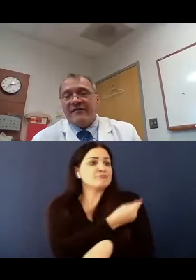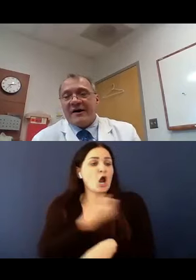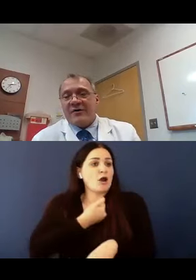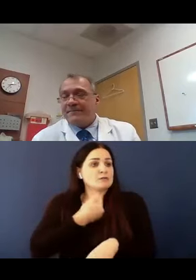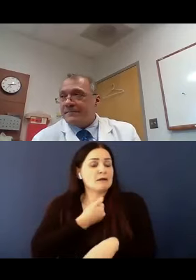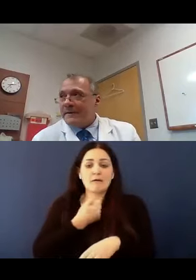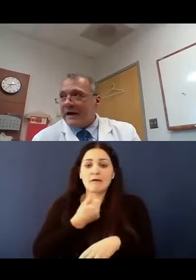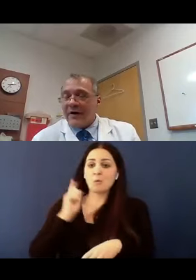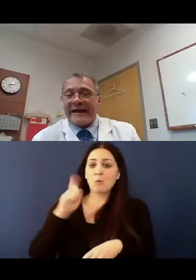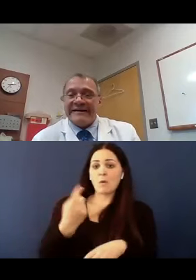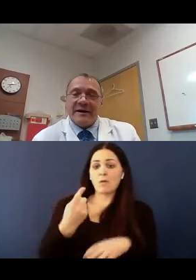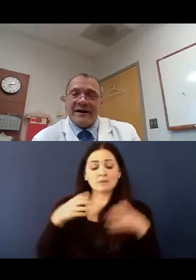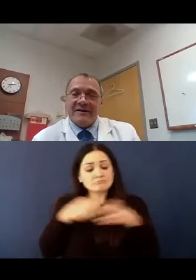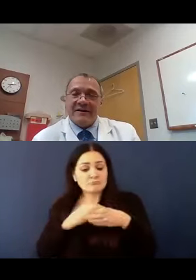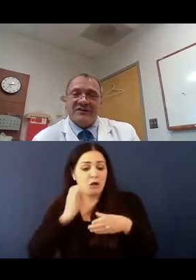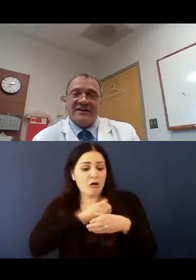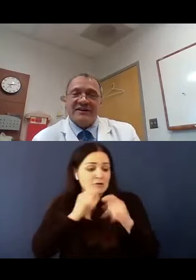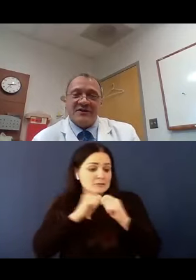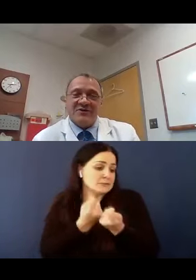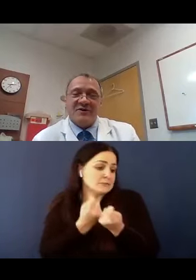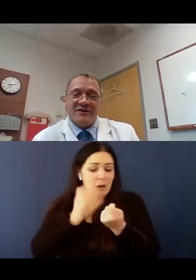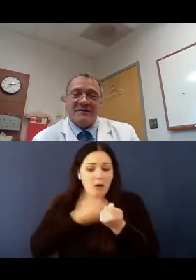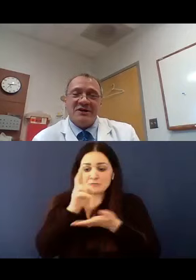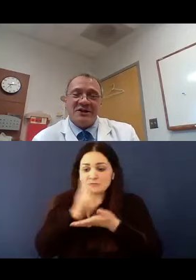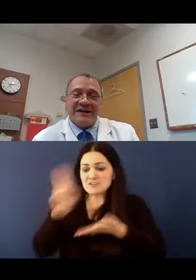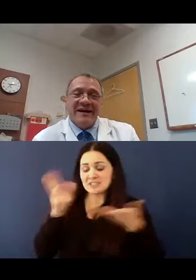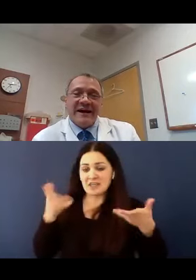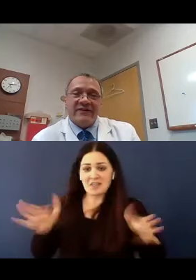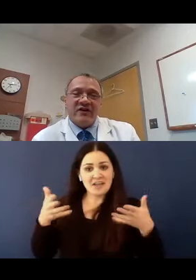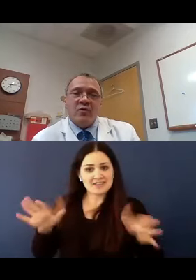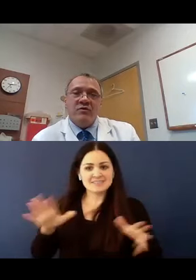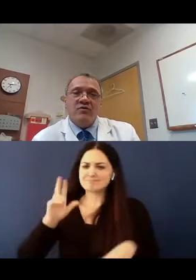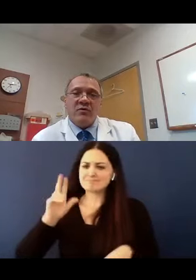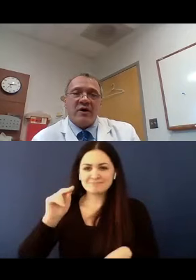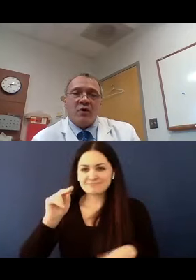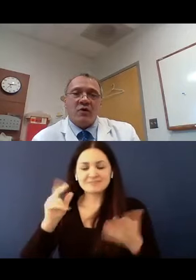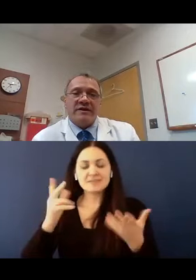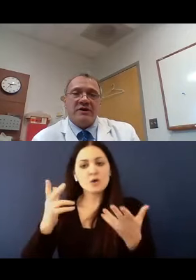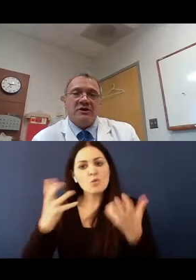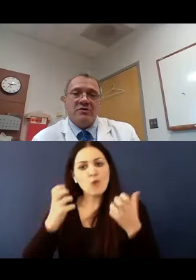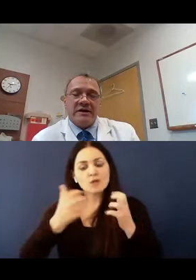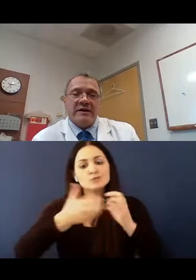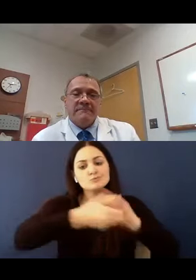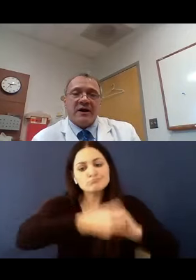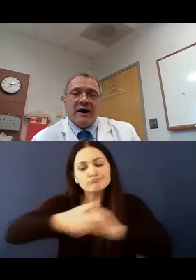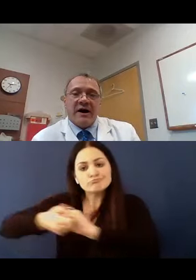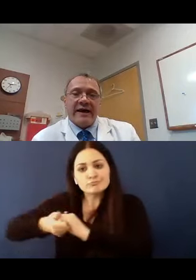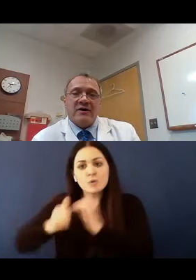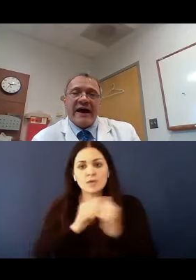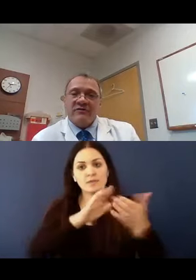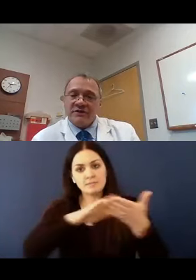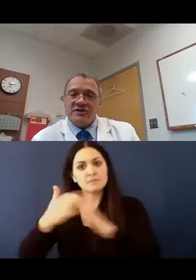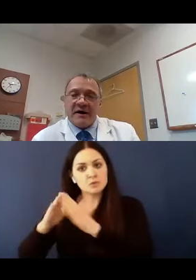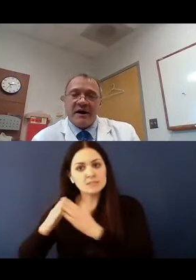our academic colleagues at the University of Michigan. And so we really want to work with the community